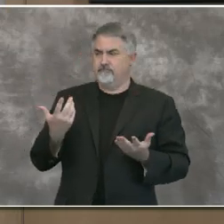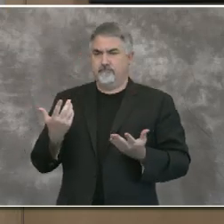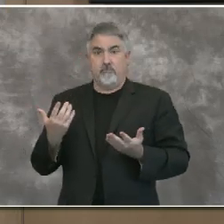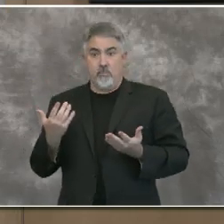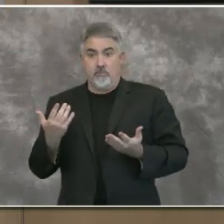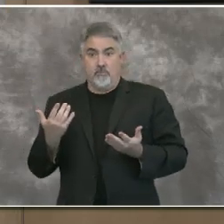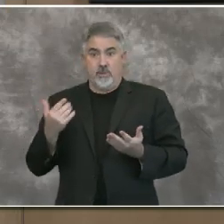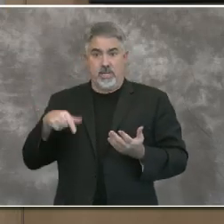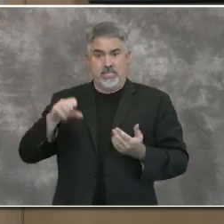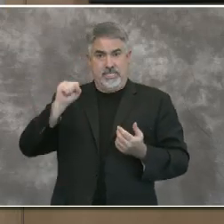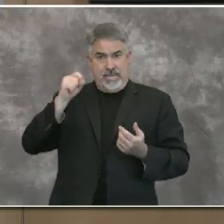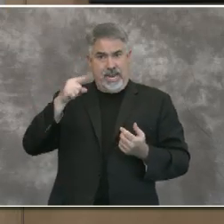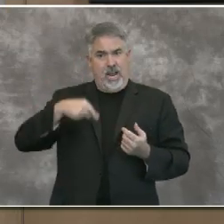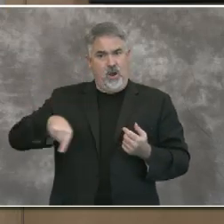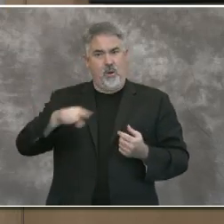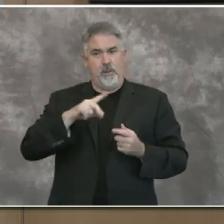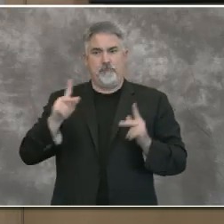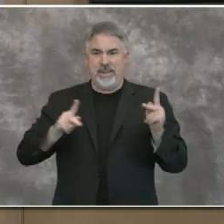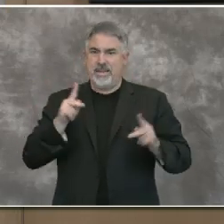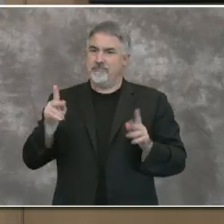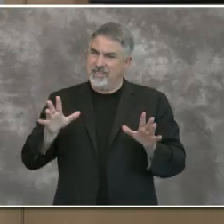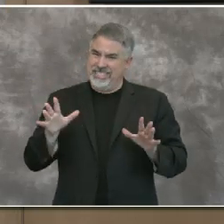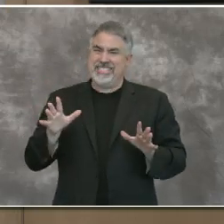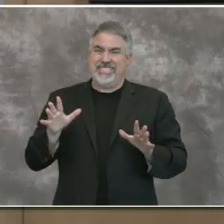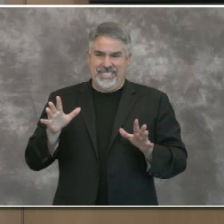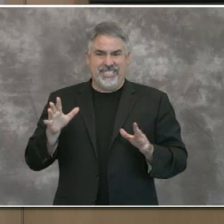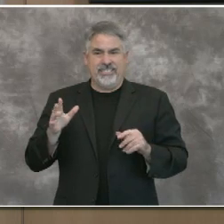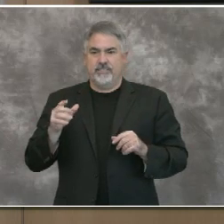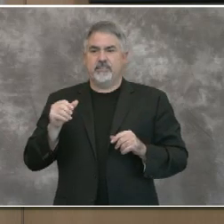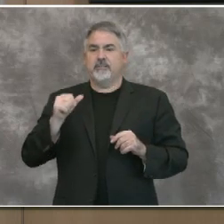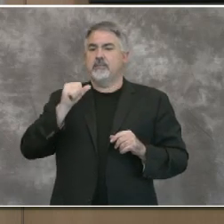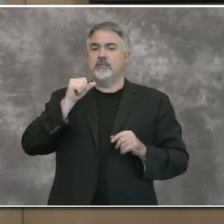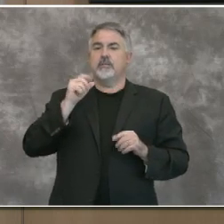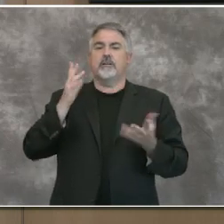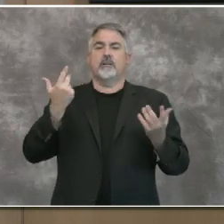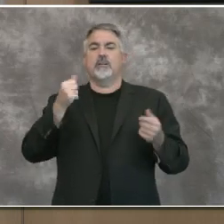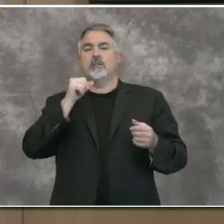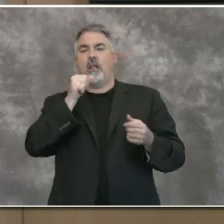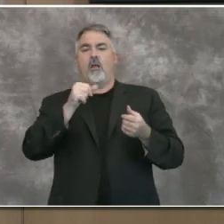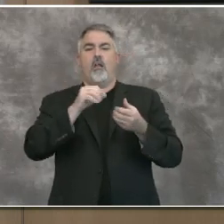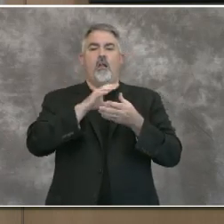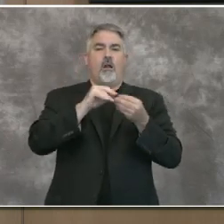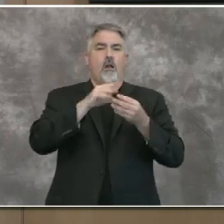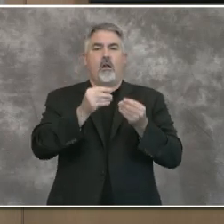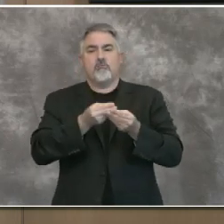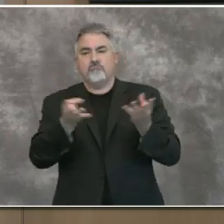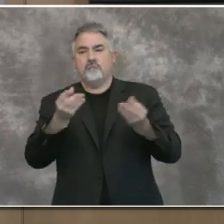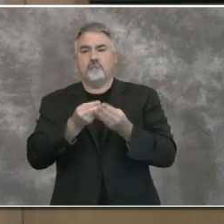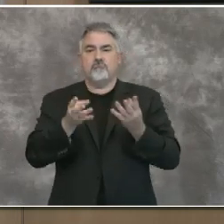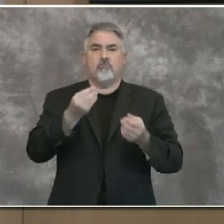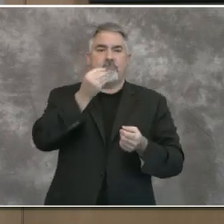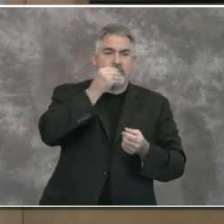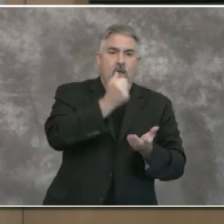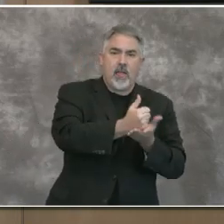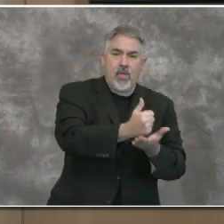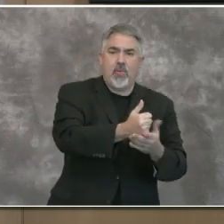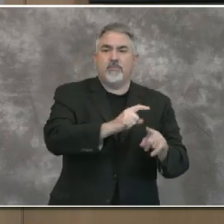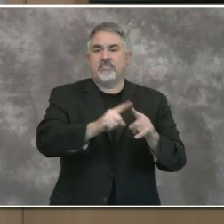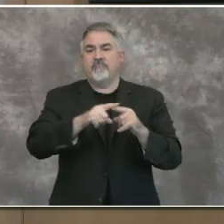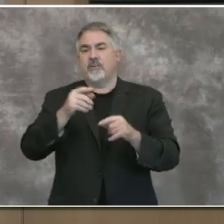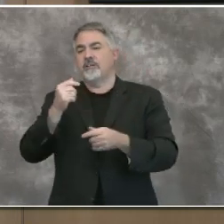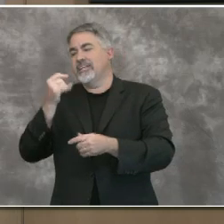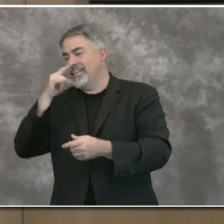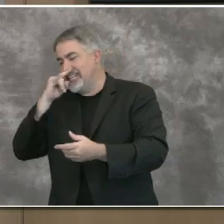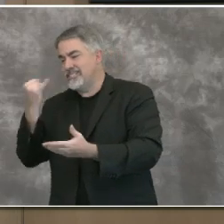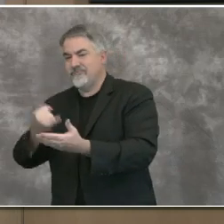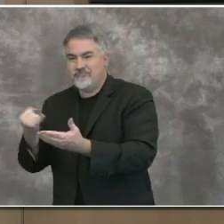not just of the stories of individuals running food distribution for those in need in the rain, or the stories of kids writing letters to our